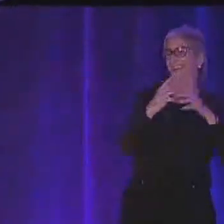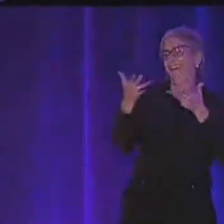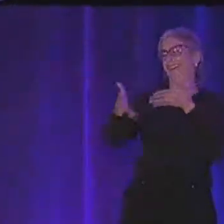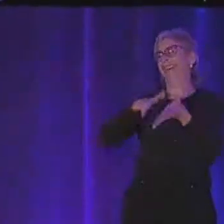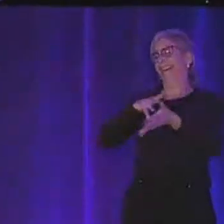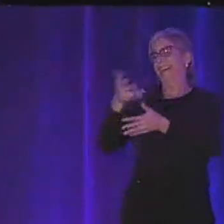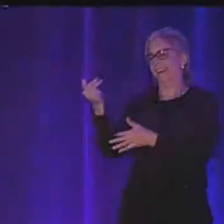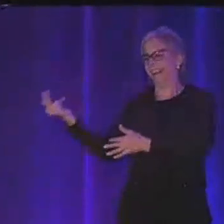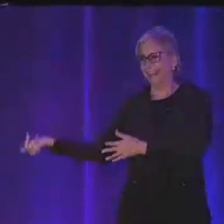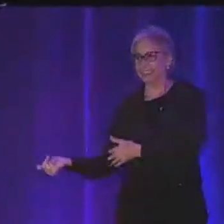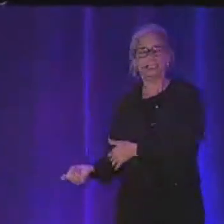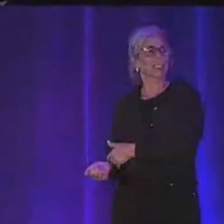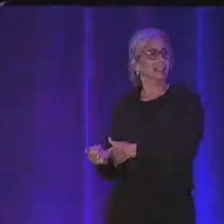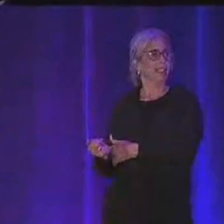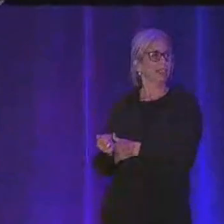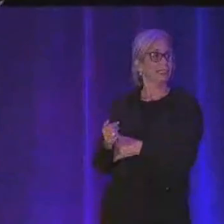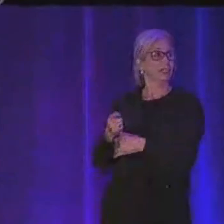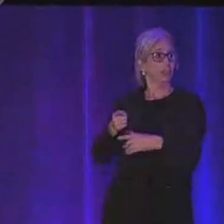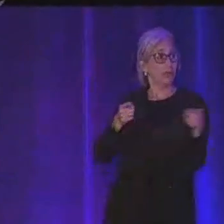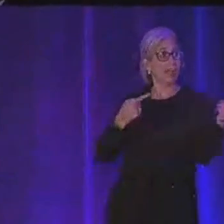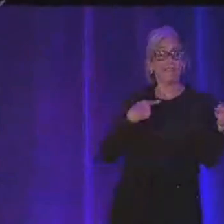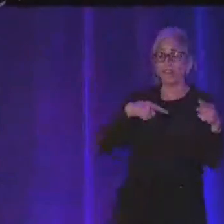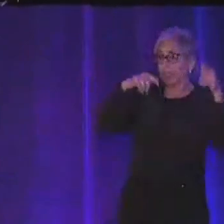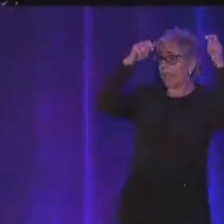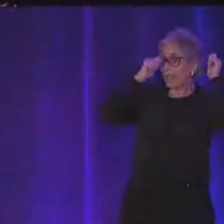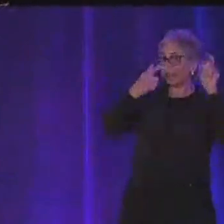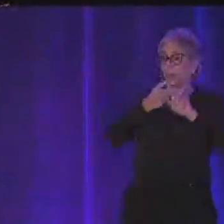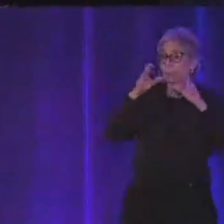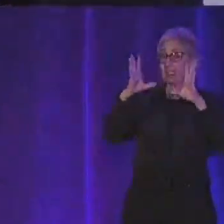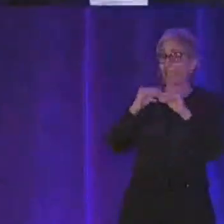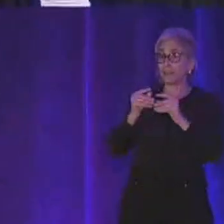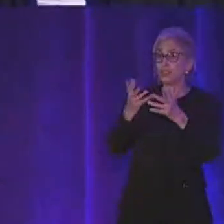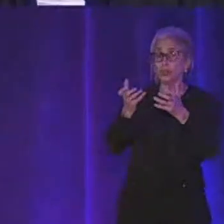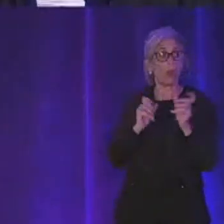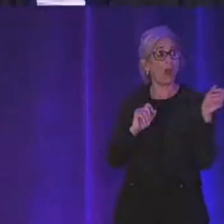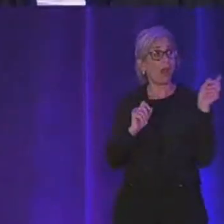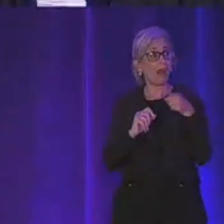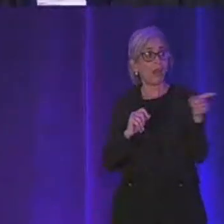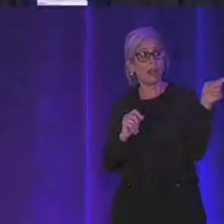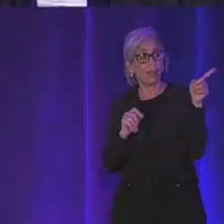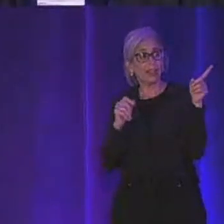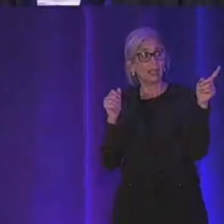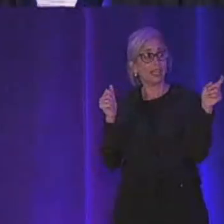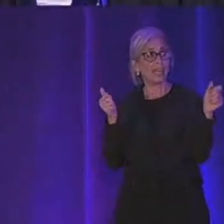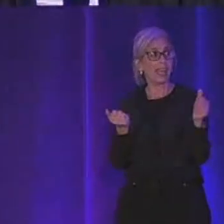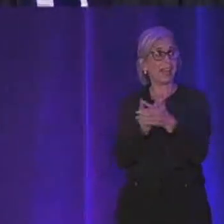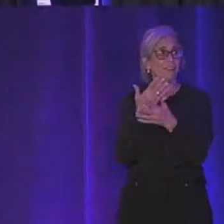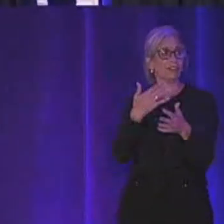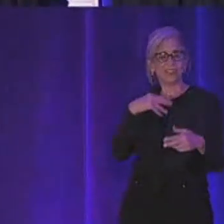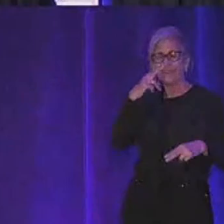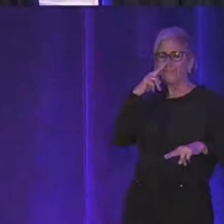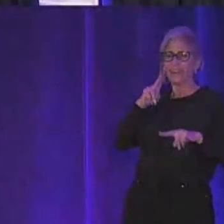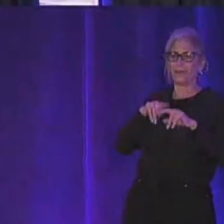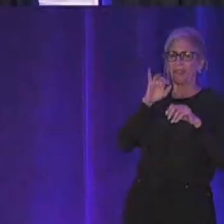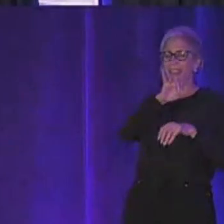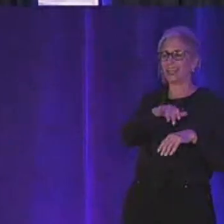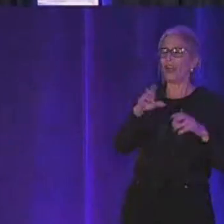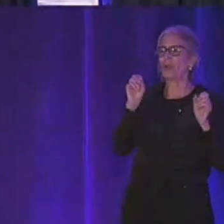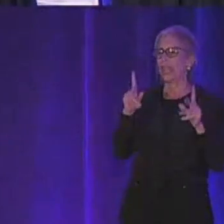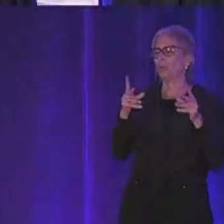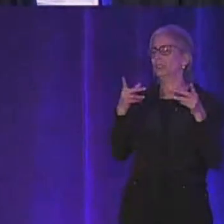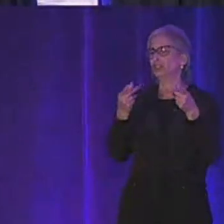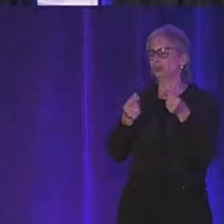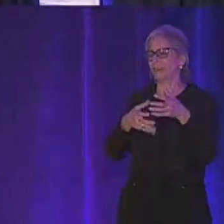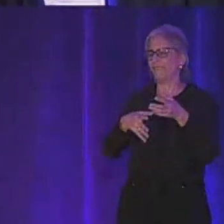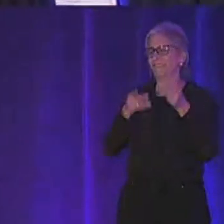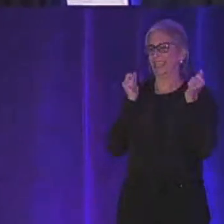I've got so many. Did y'all get a hat here? Some swag at the conference? Yes? Everybody responds with snores. Okay, we'll get through this quickly. Nice to